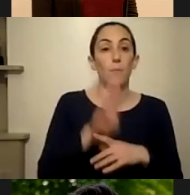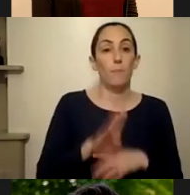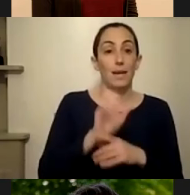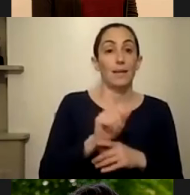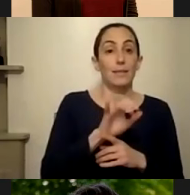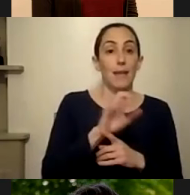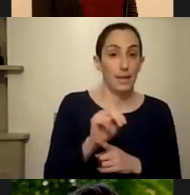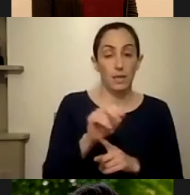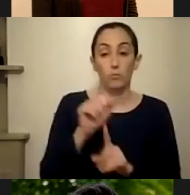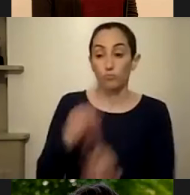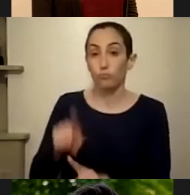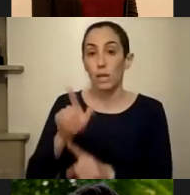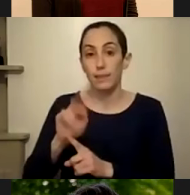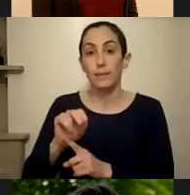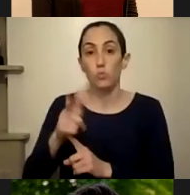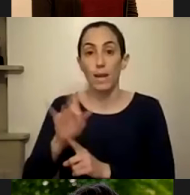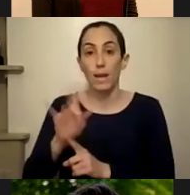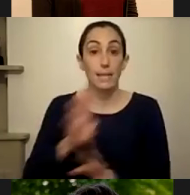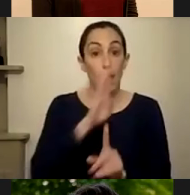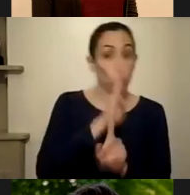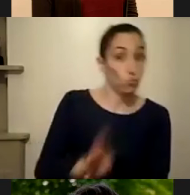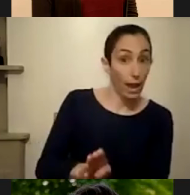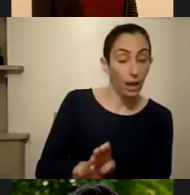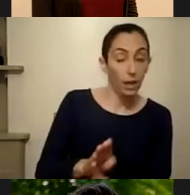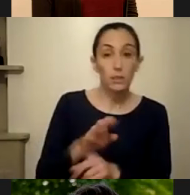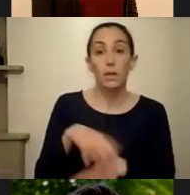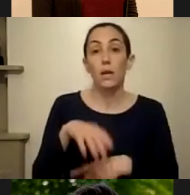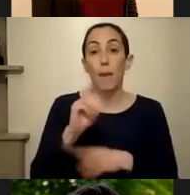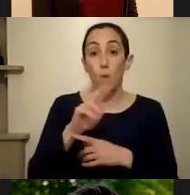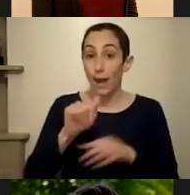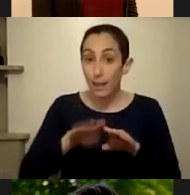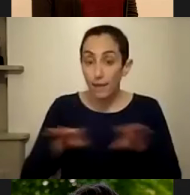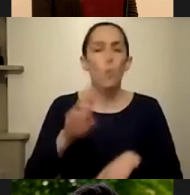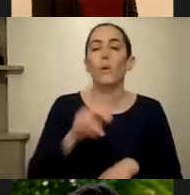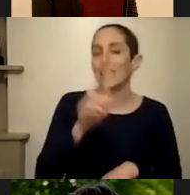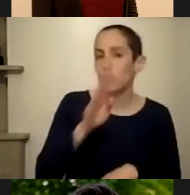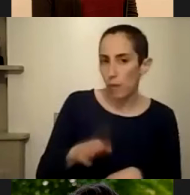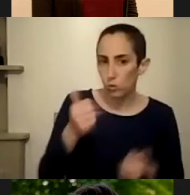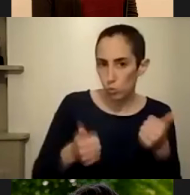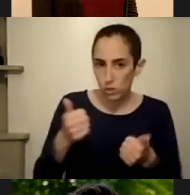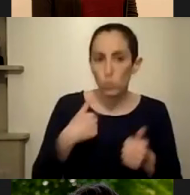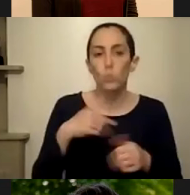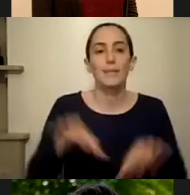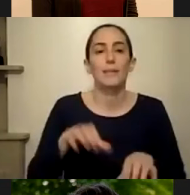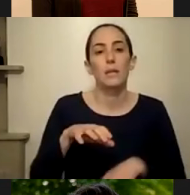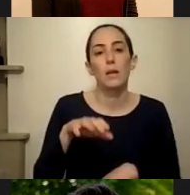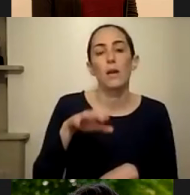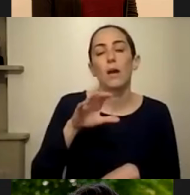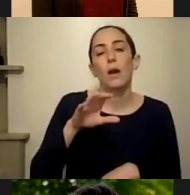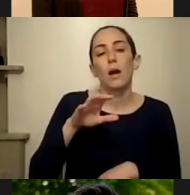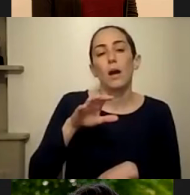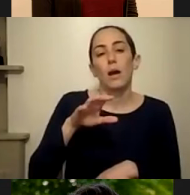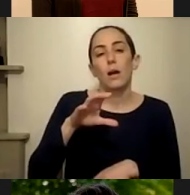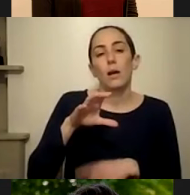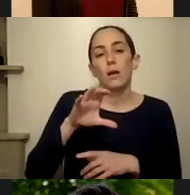the transcription level or is it indirect? So we did the chromatin immunoprecipitation assay and we found on